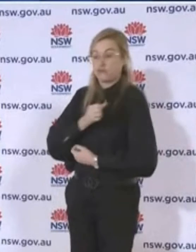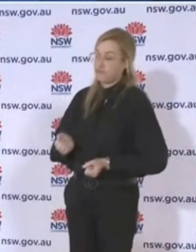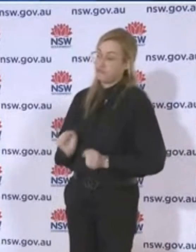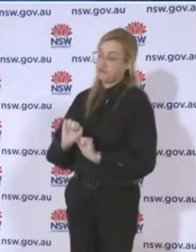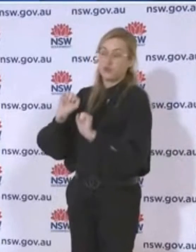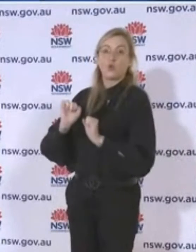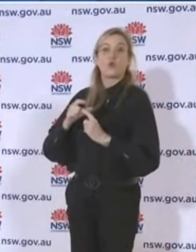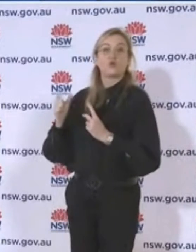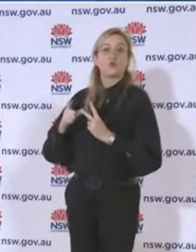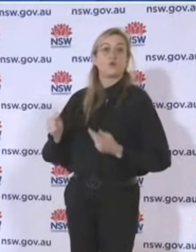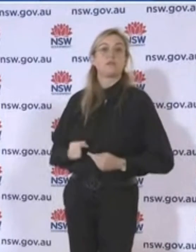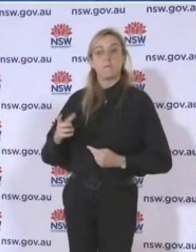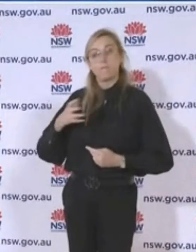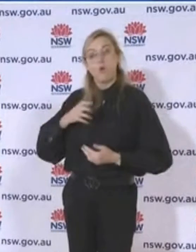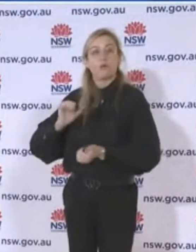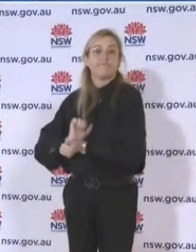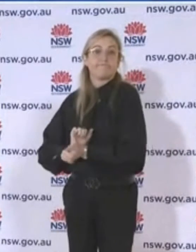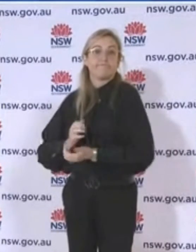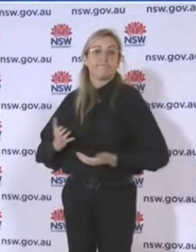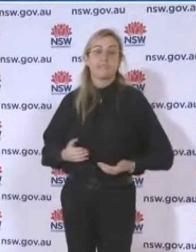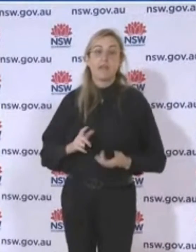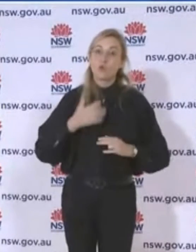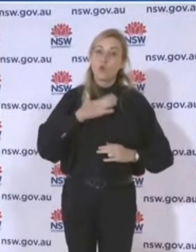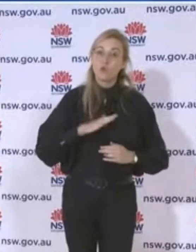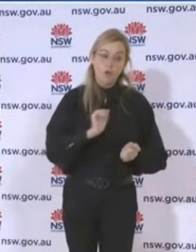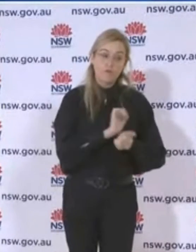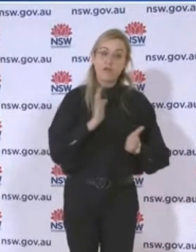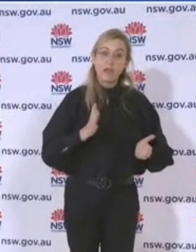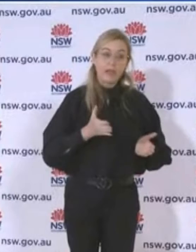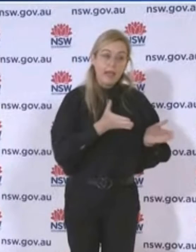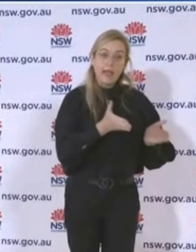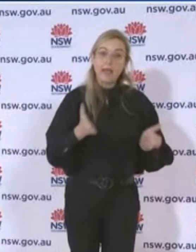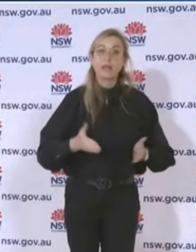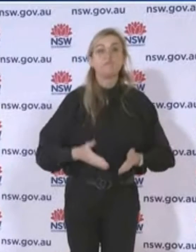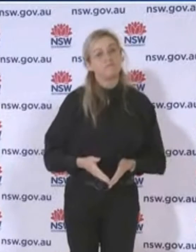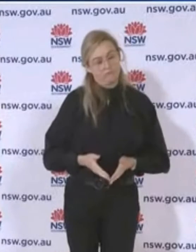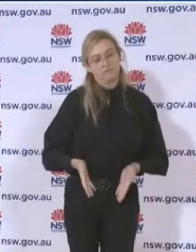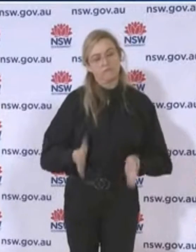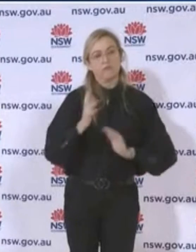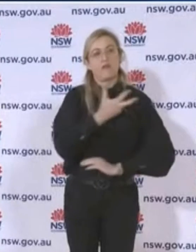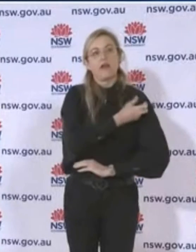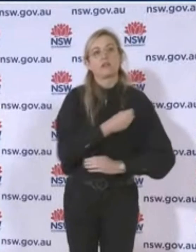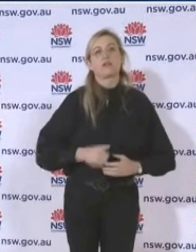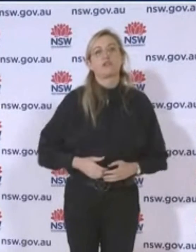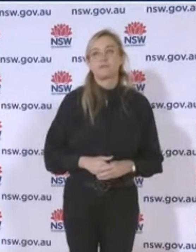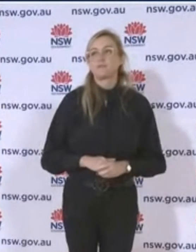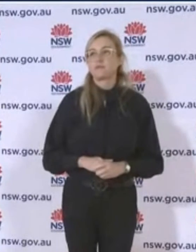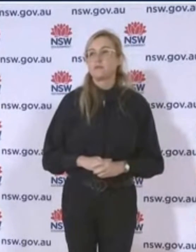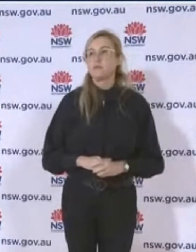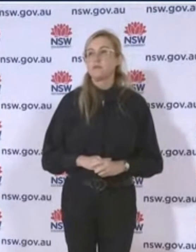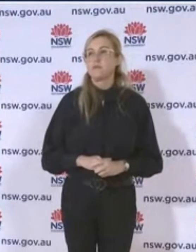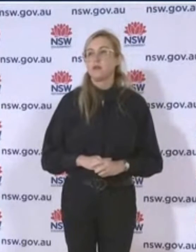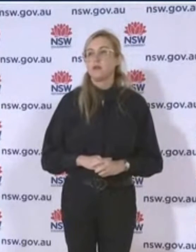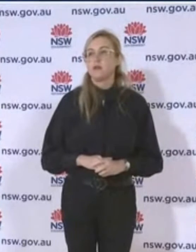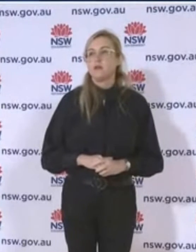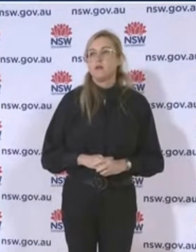enjoy those things all of us have been denied, get vaccinated. Sort of thing. Sorry, Mark. Just one more follow-up. Is that the sort of thing the government